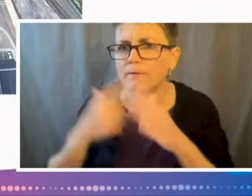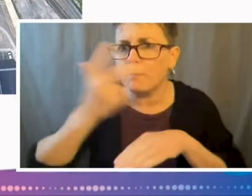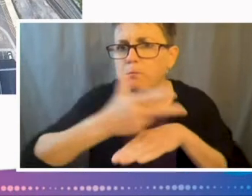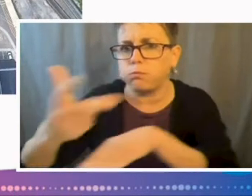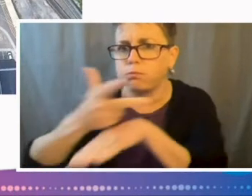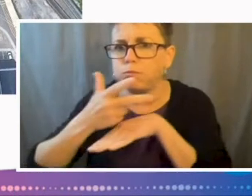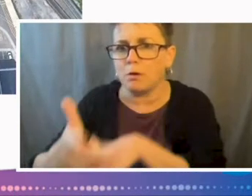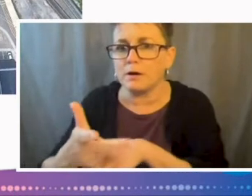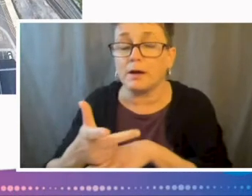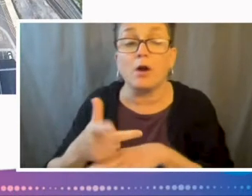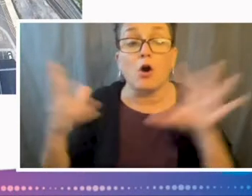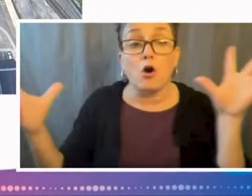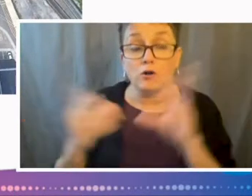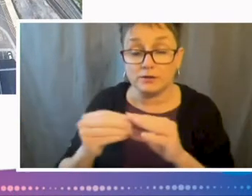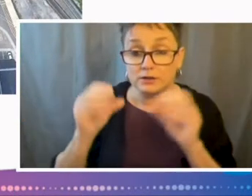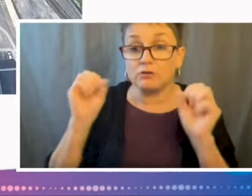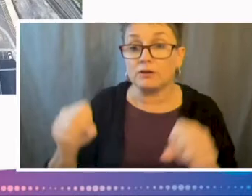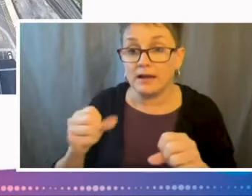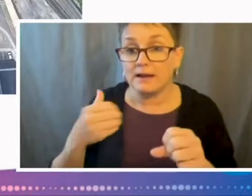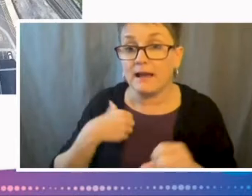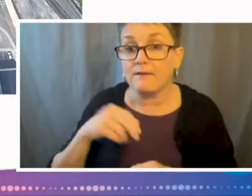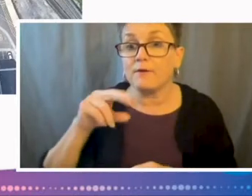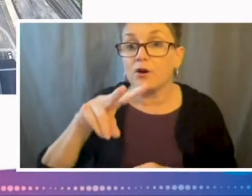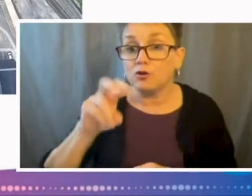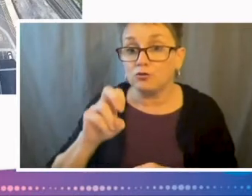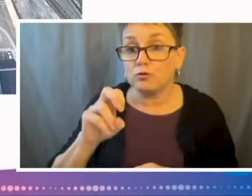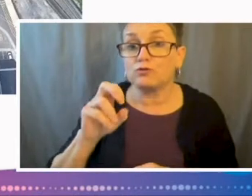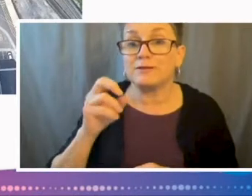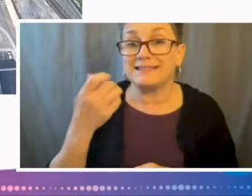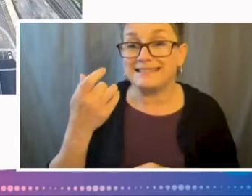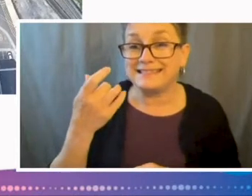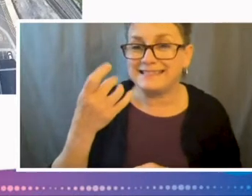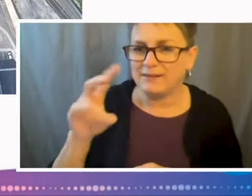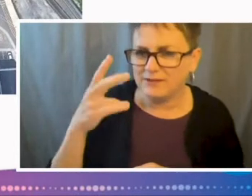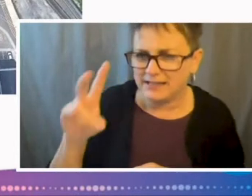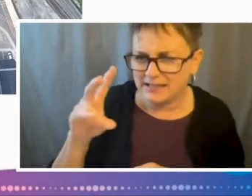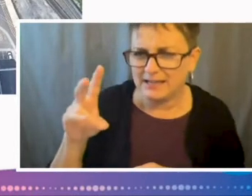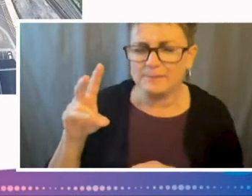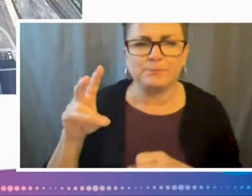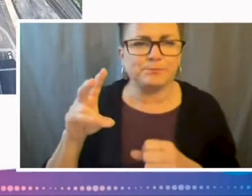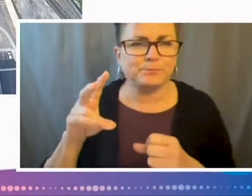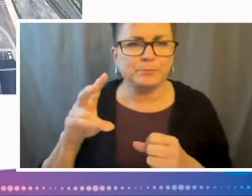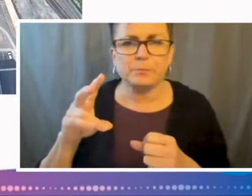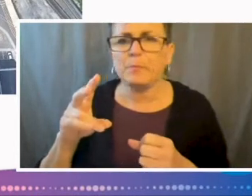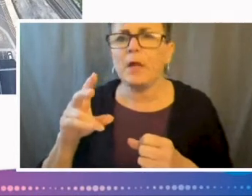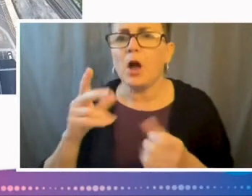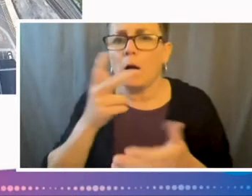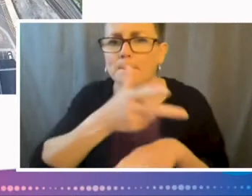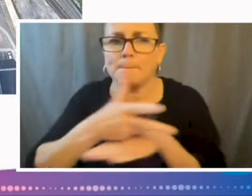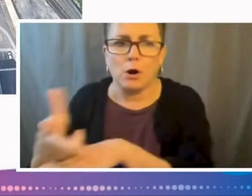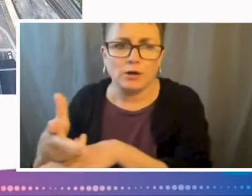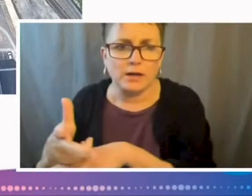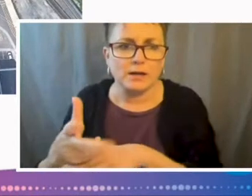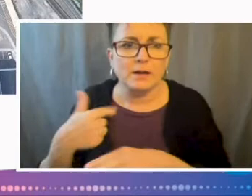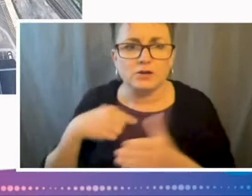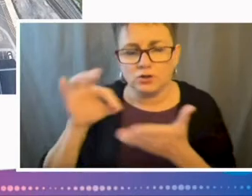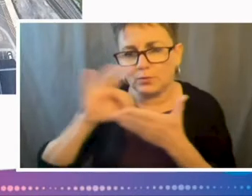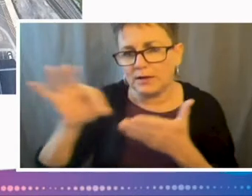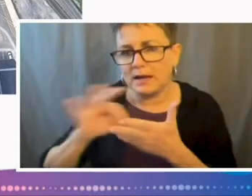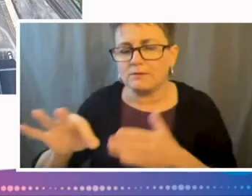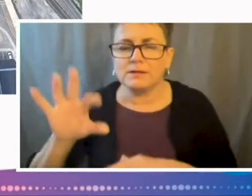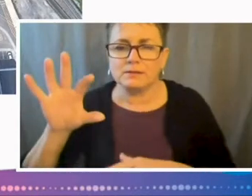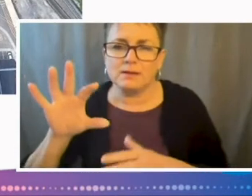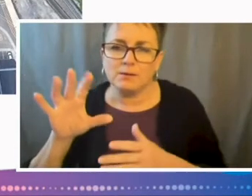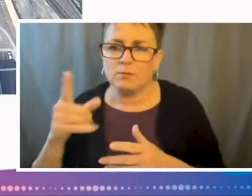was 217, fell within the 201 to 300 space count, it generated a total of 7 accessible